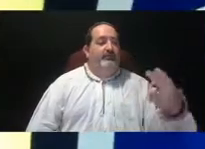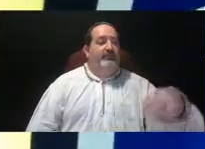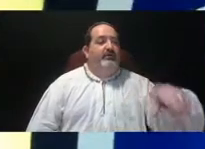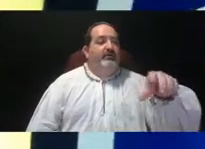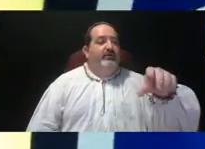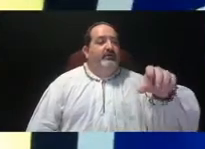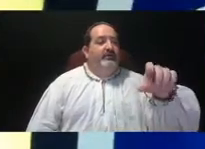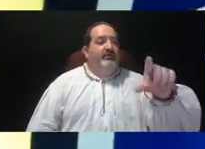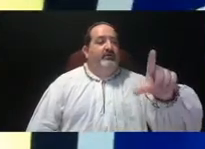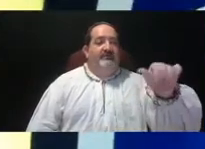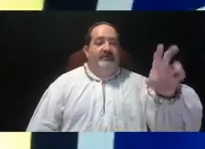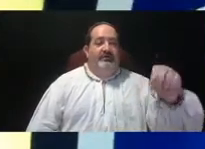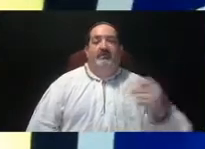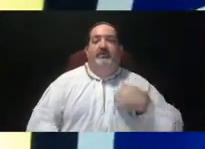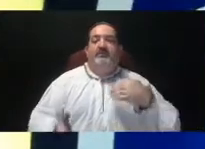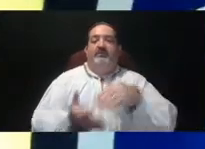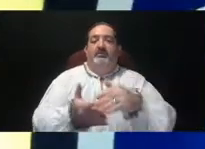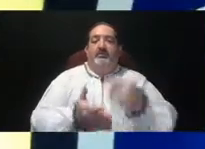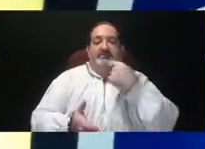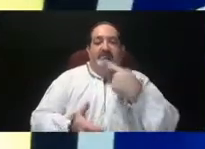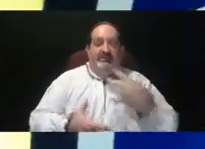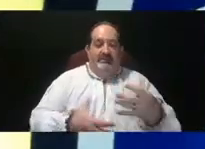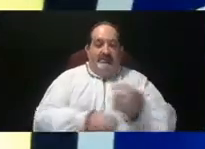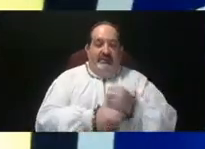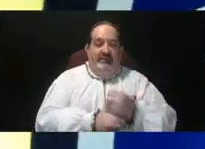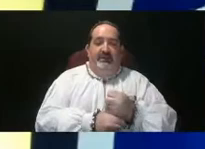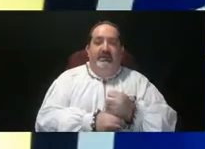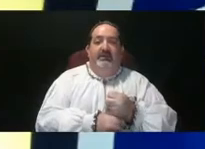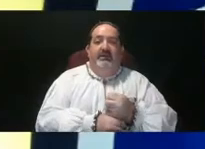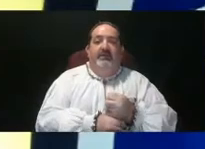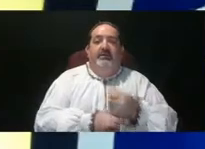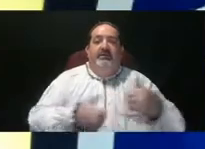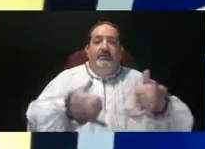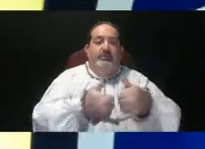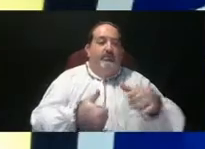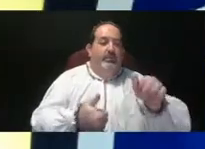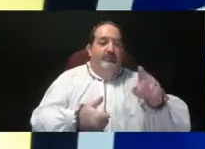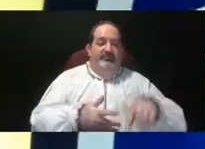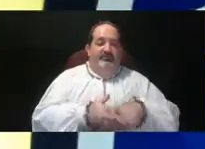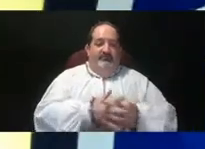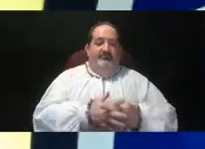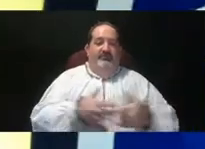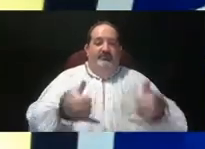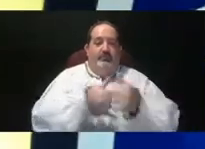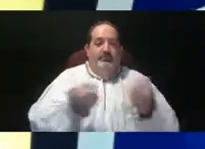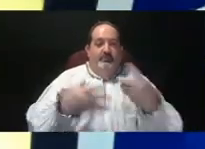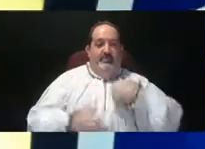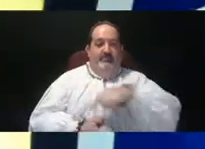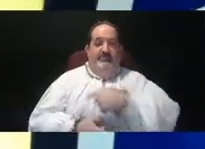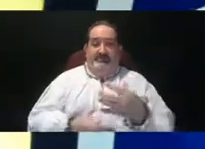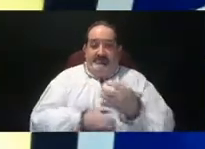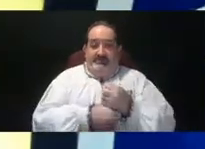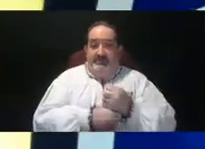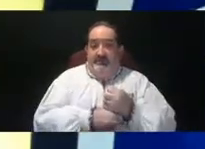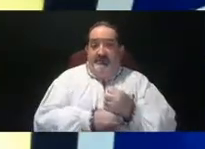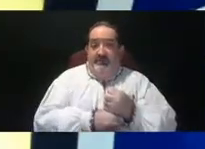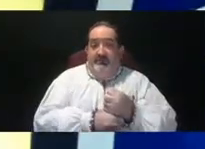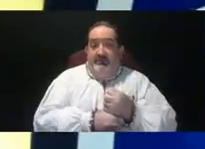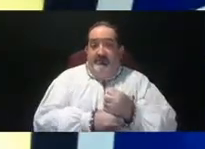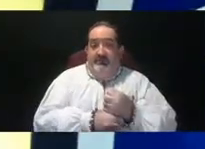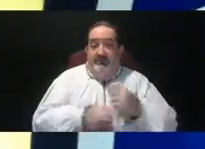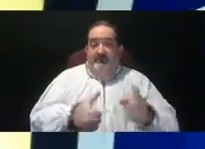It is frequently said by many that receiving an award of arms is the first award that many of us receive in the SCA, and it's one